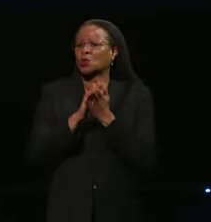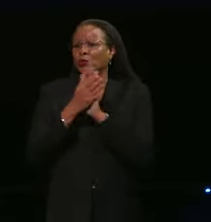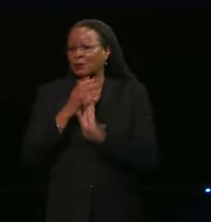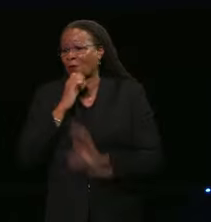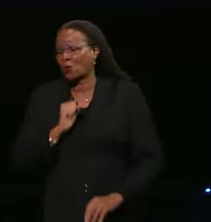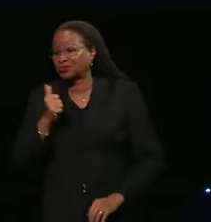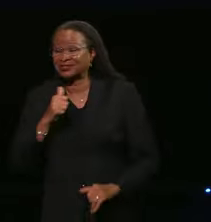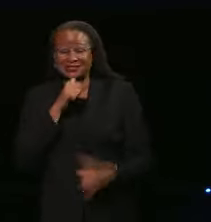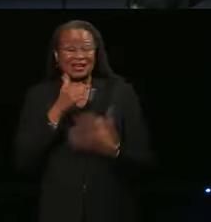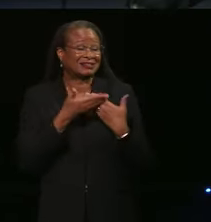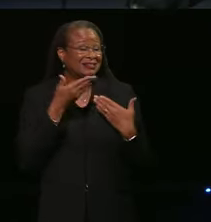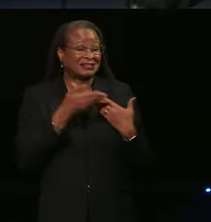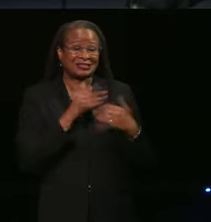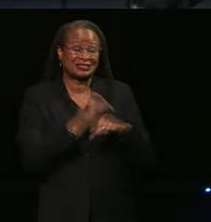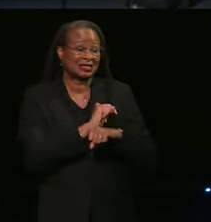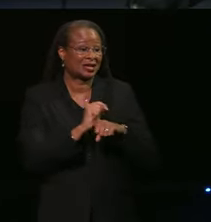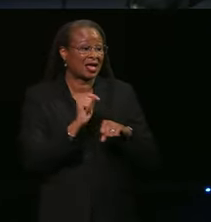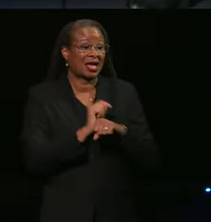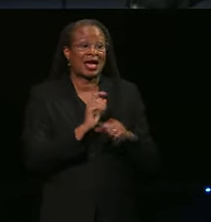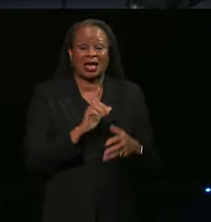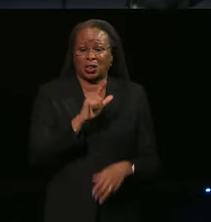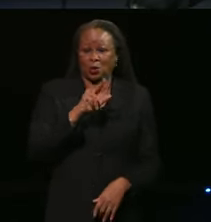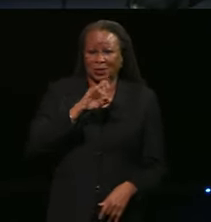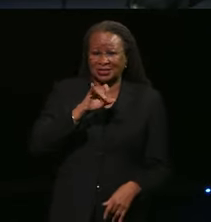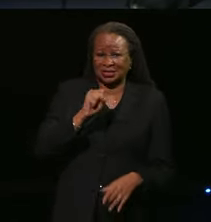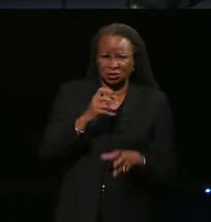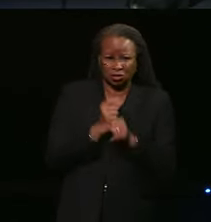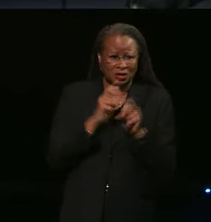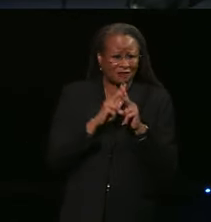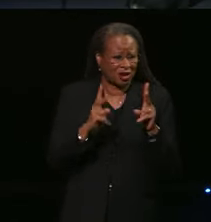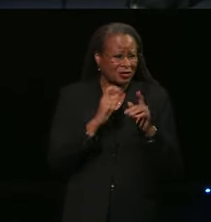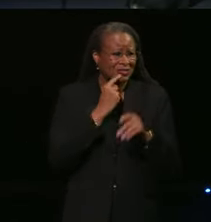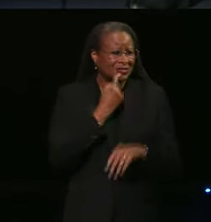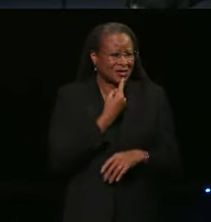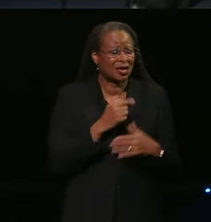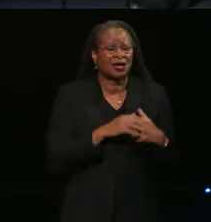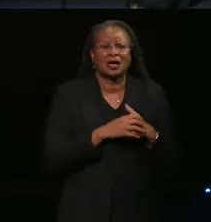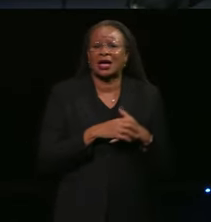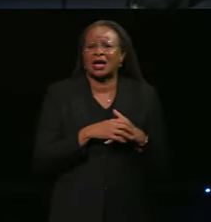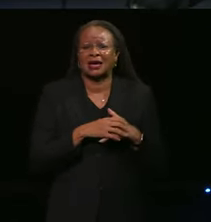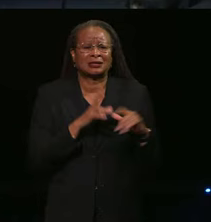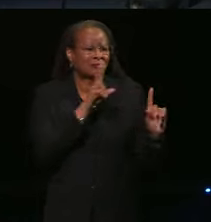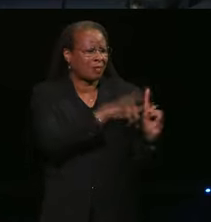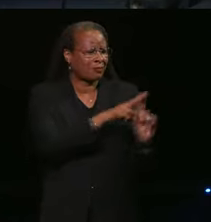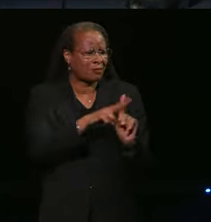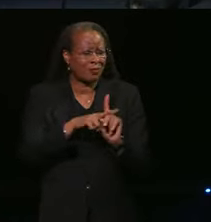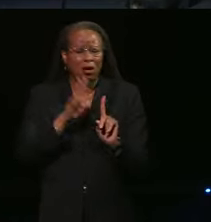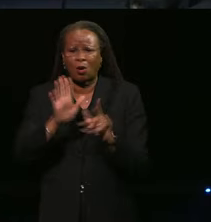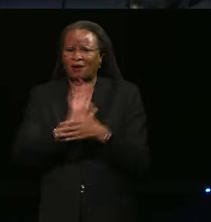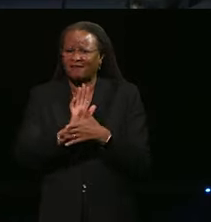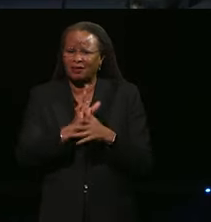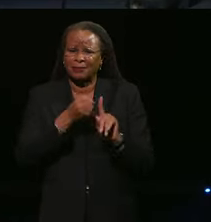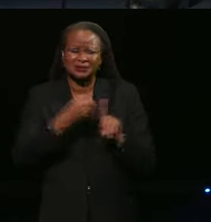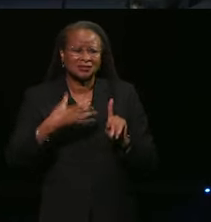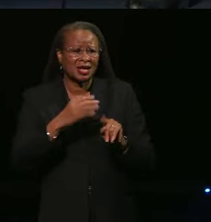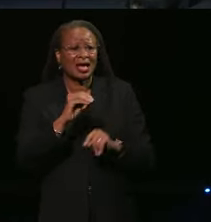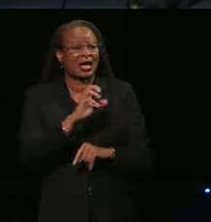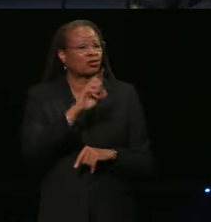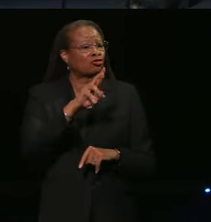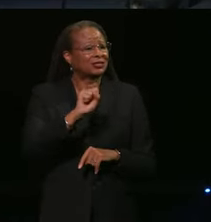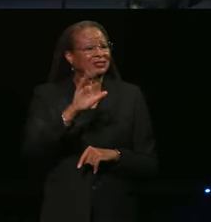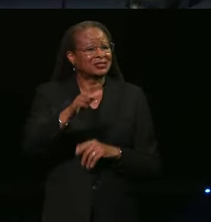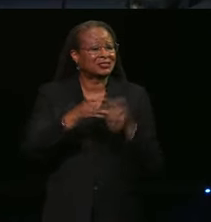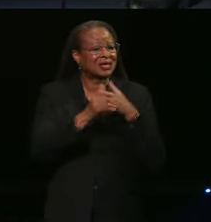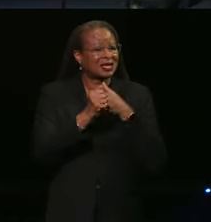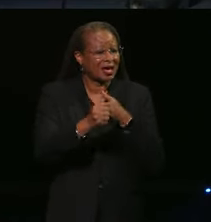Luisa took that incredibly seriously and applied all her filmic sense, all her cinematic sense, and Chris's guidance and